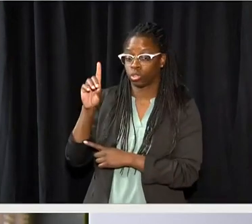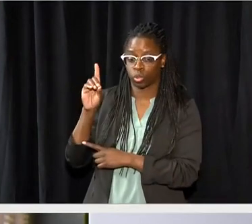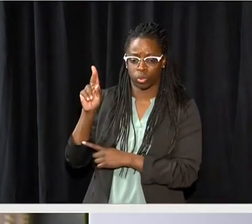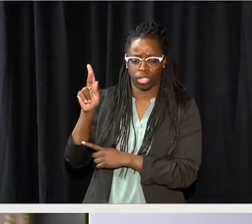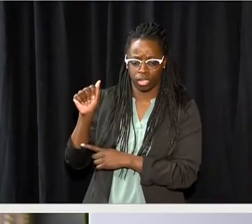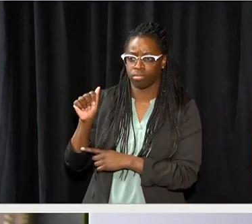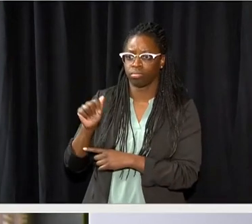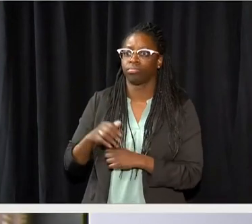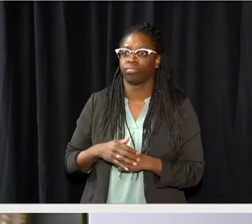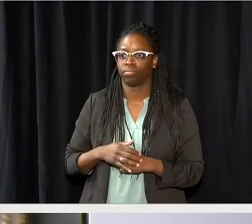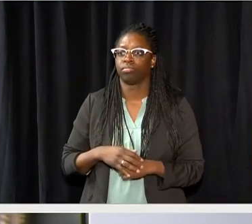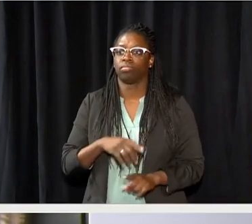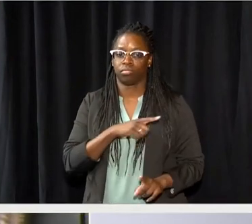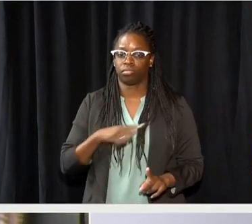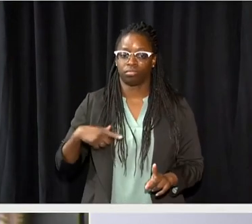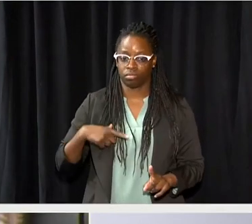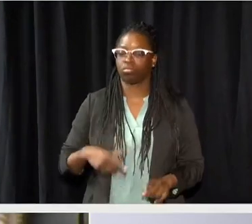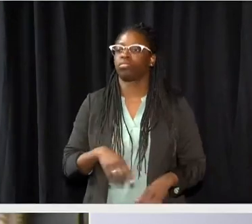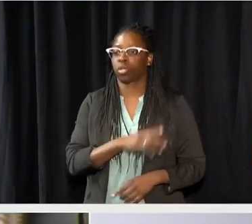Governor Swift.